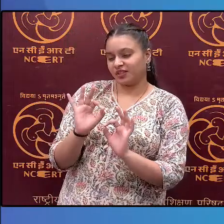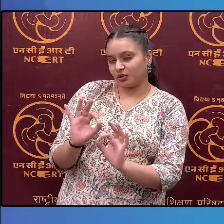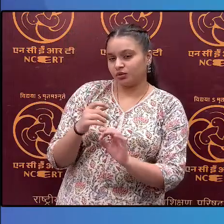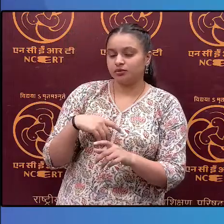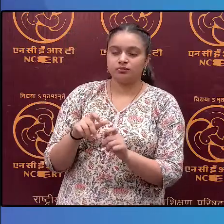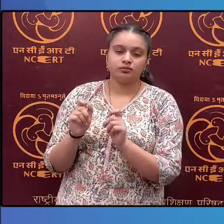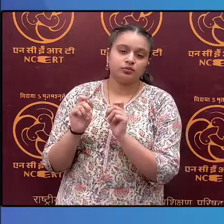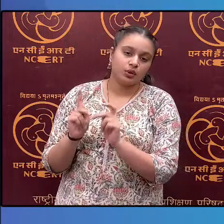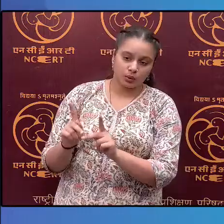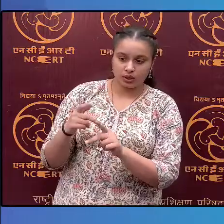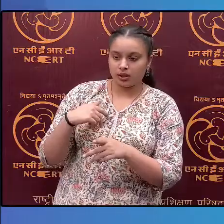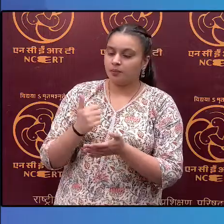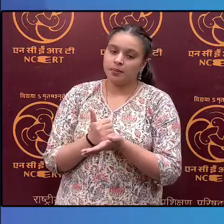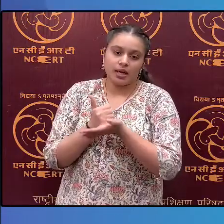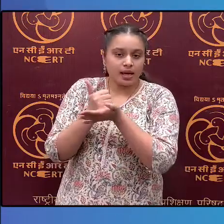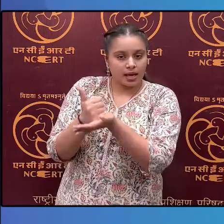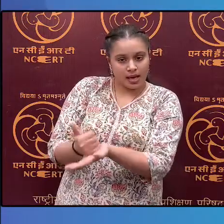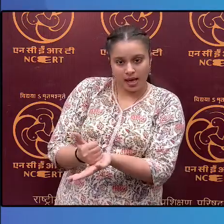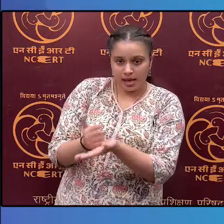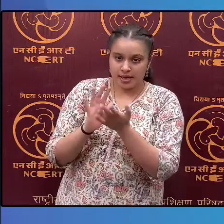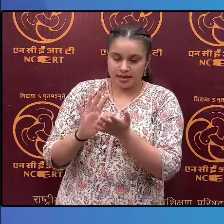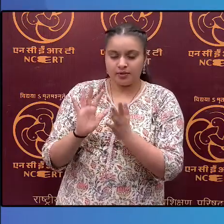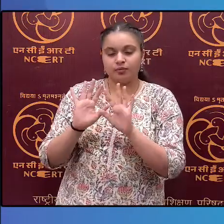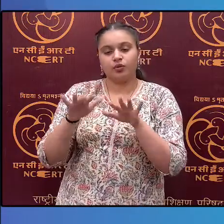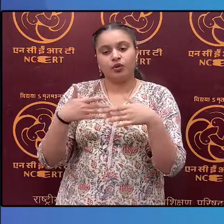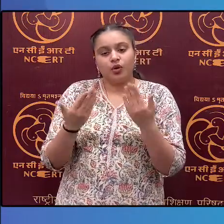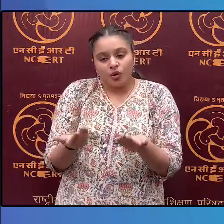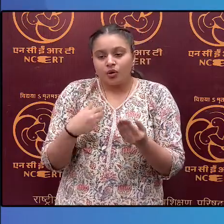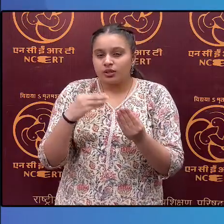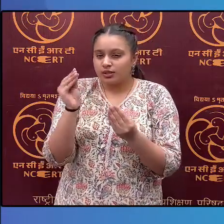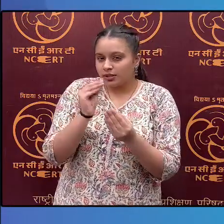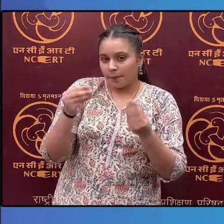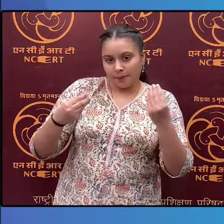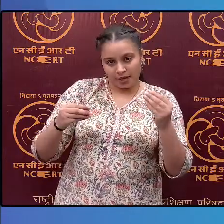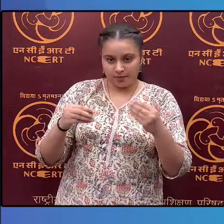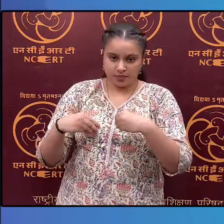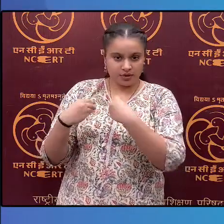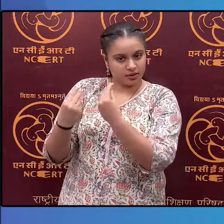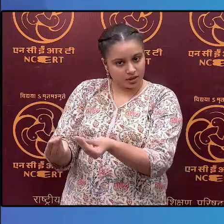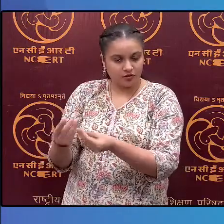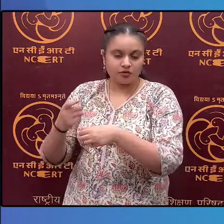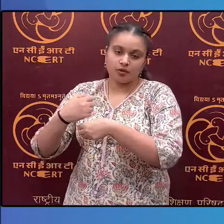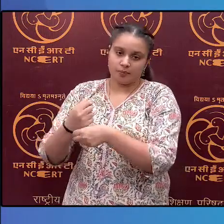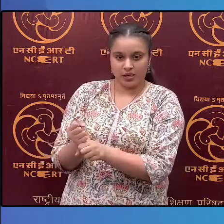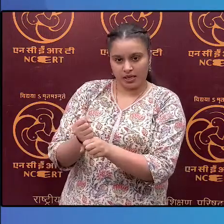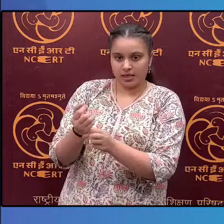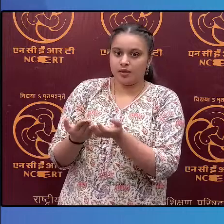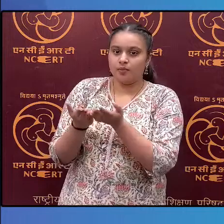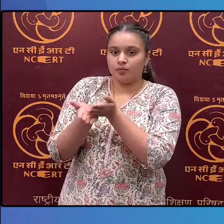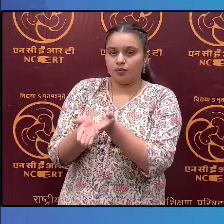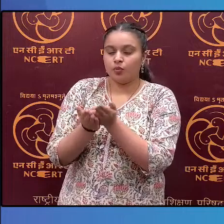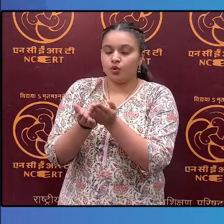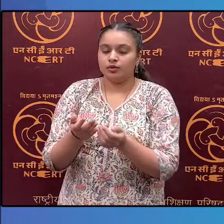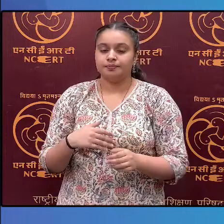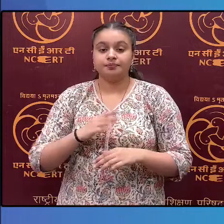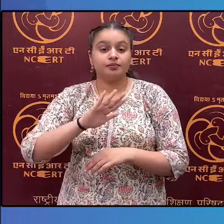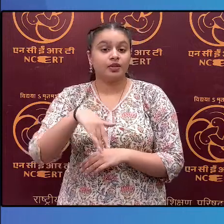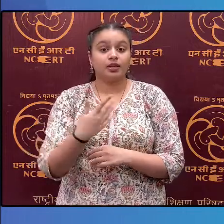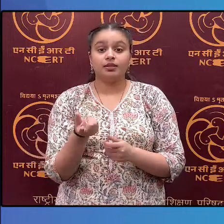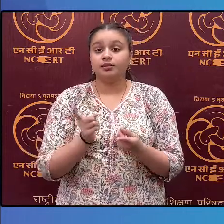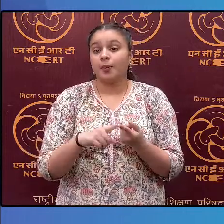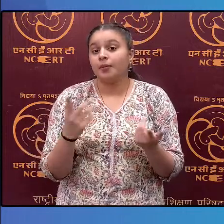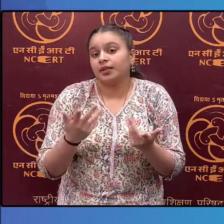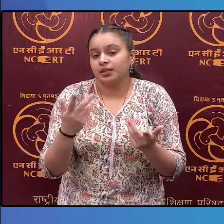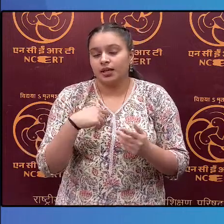right, I will help you and I will give you some papers to make paper boat. But what happened next was the